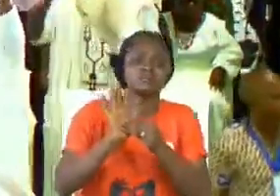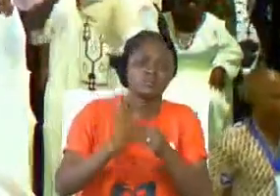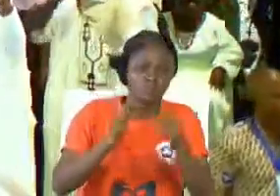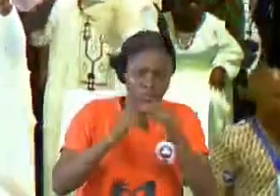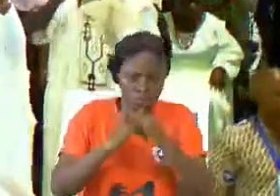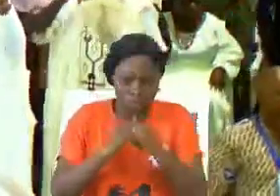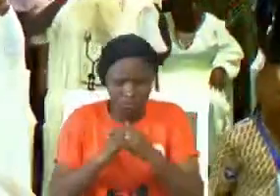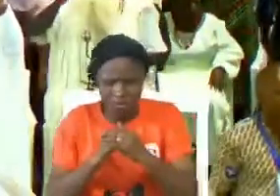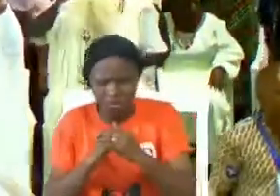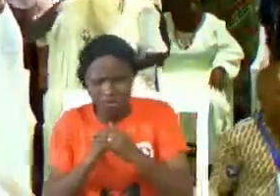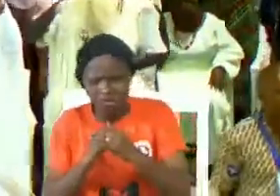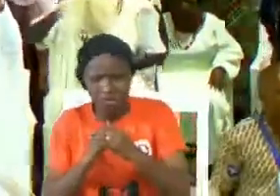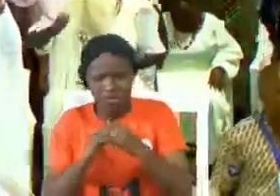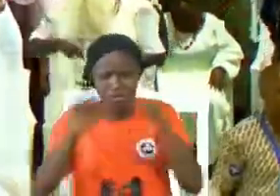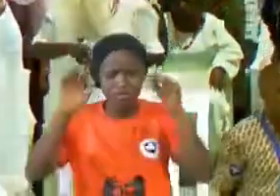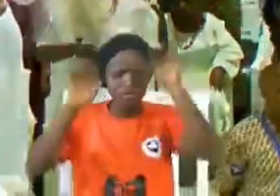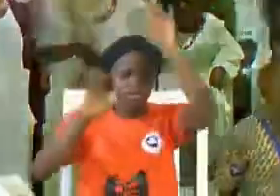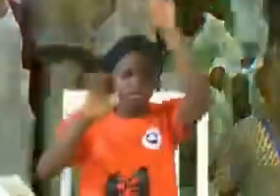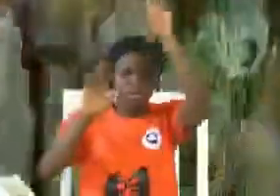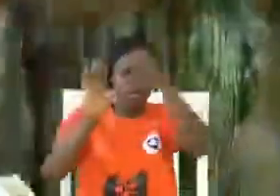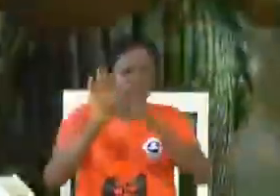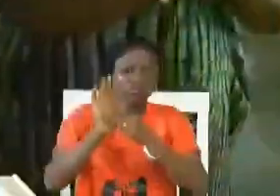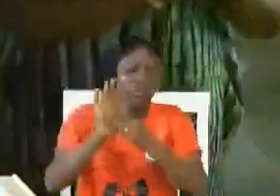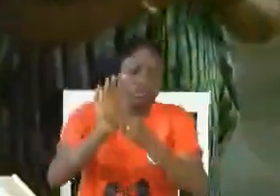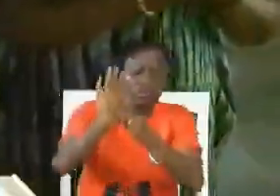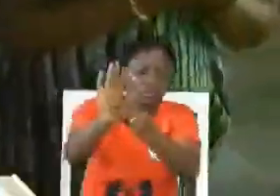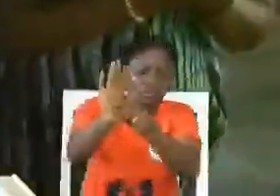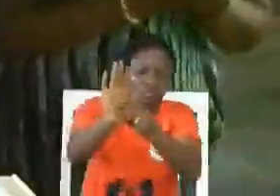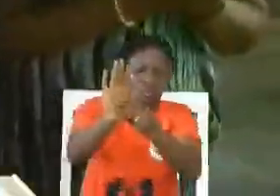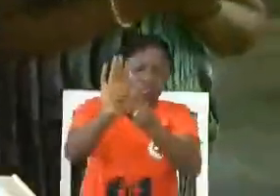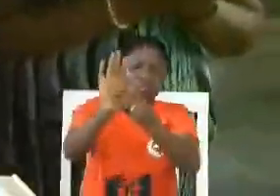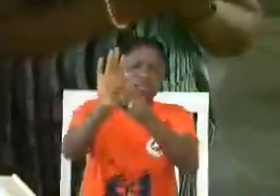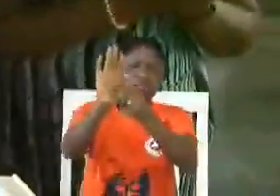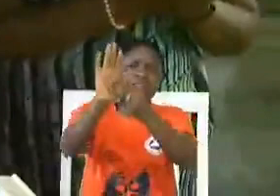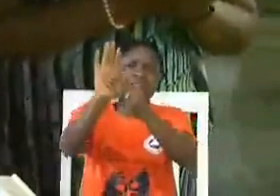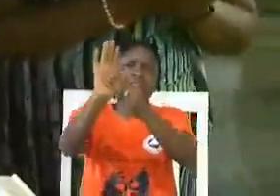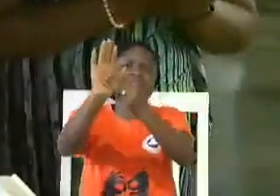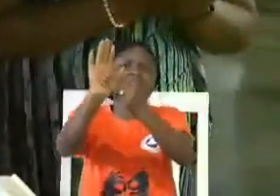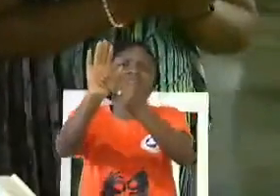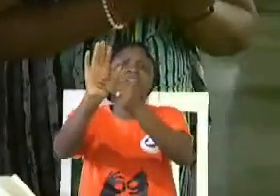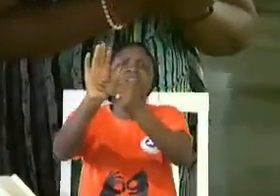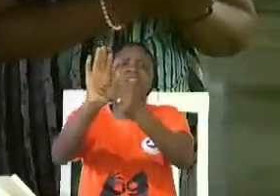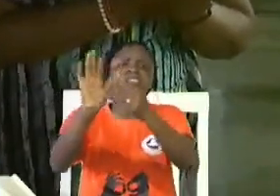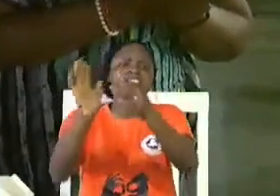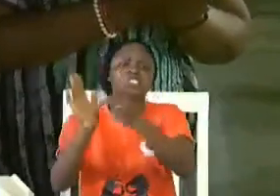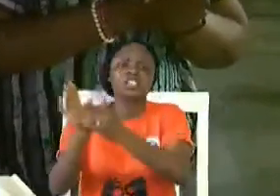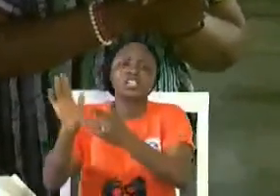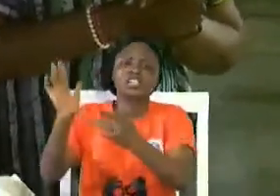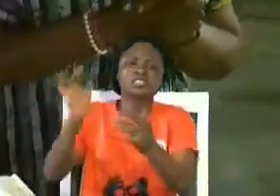worship Jesus who died.